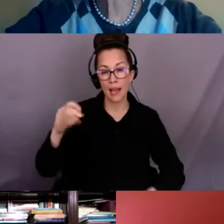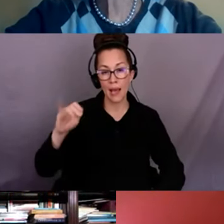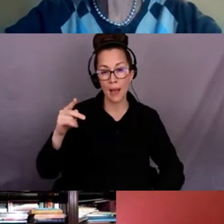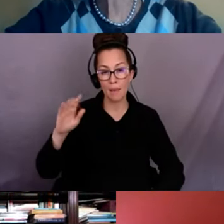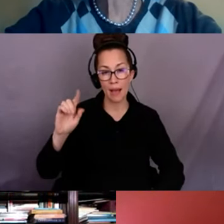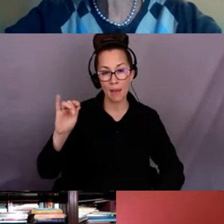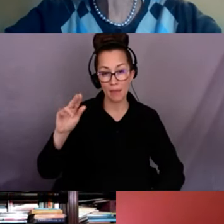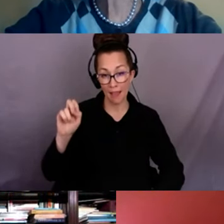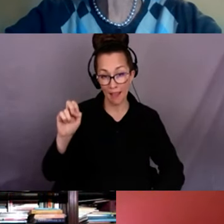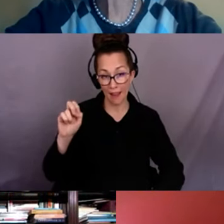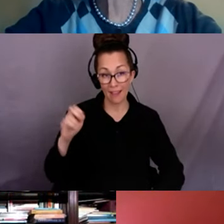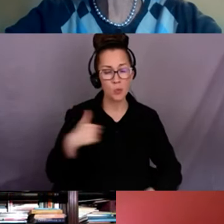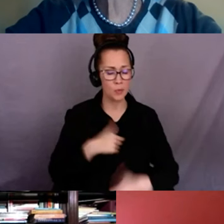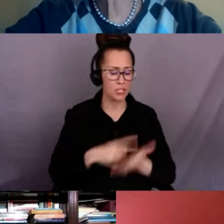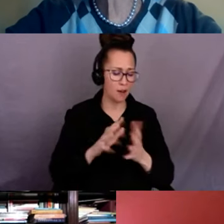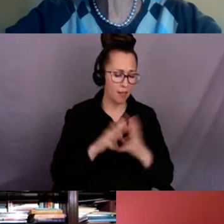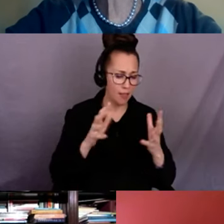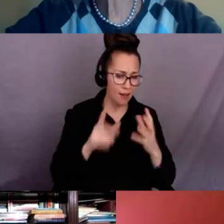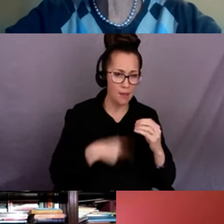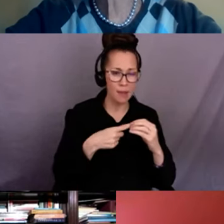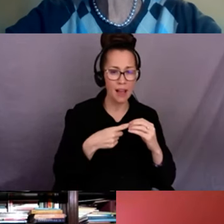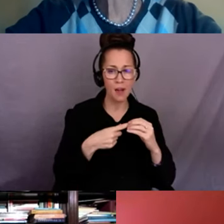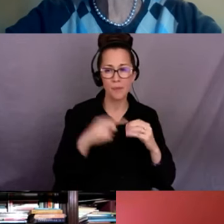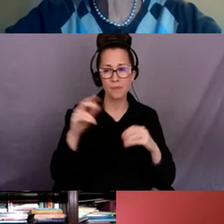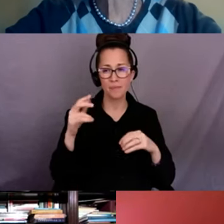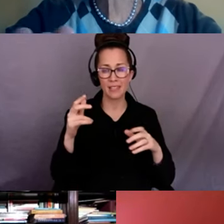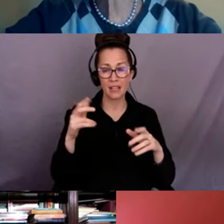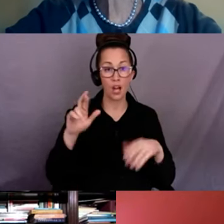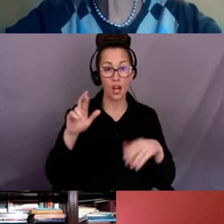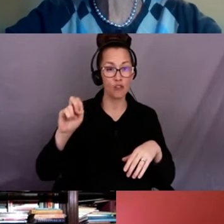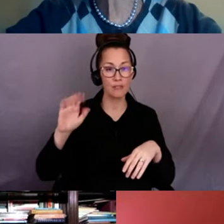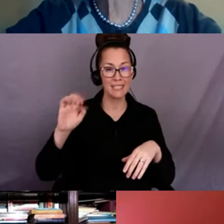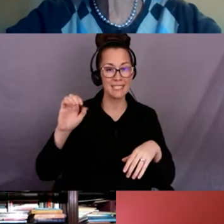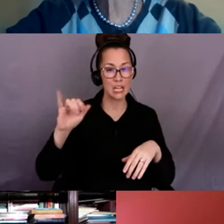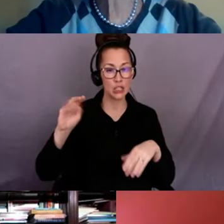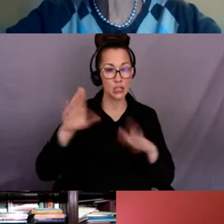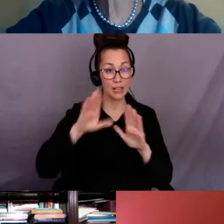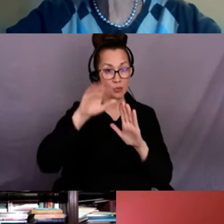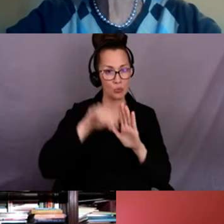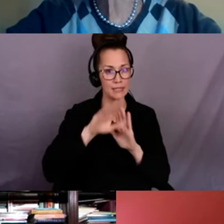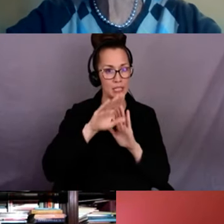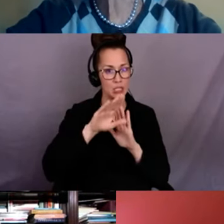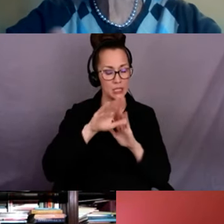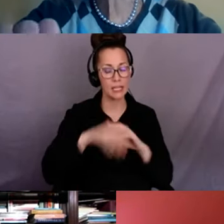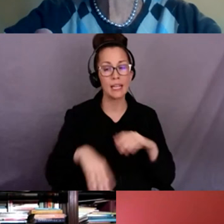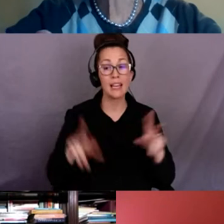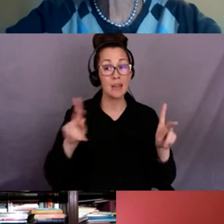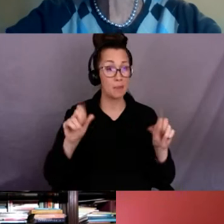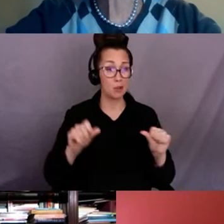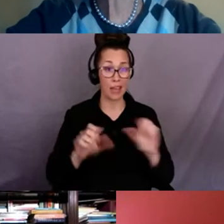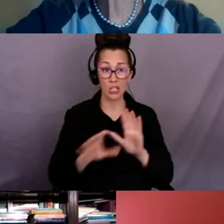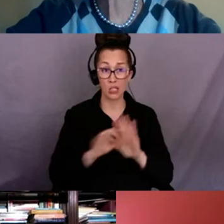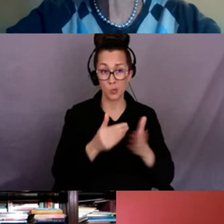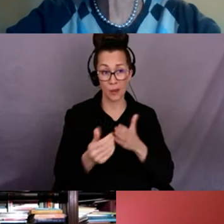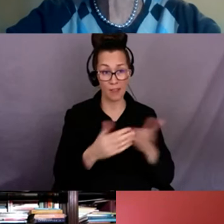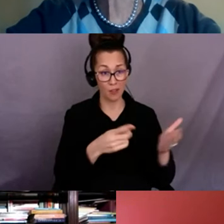about, you know, and especially now, right, we're facing the Great Recession and we're in a time where people really have, you know, they can choose whatever they want to do right